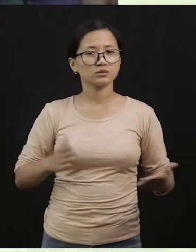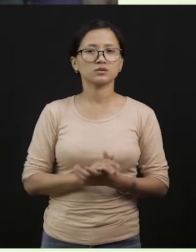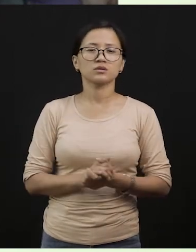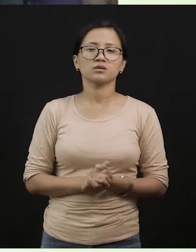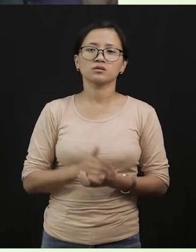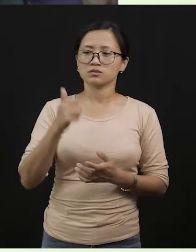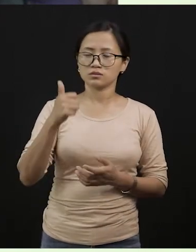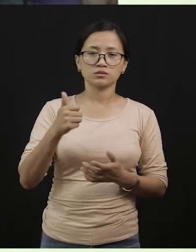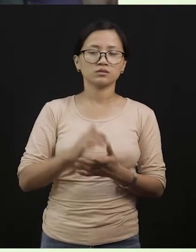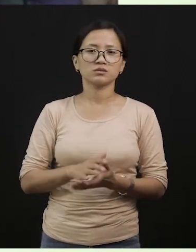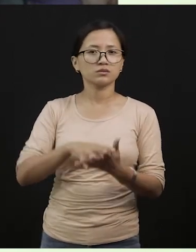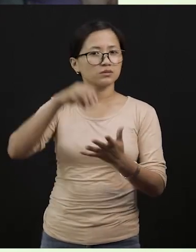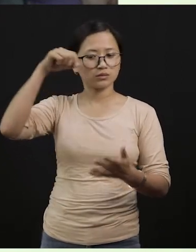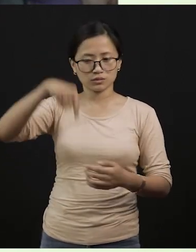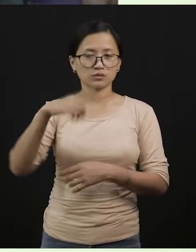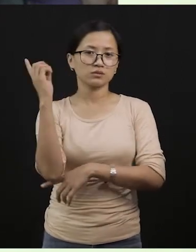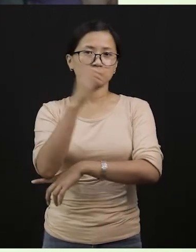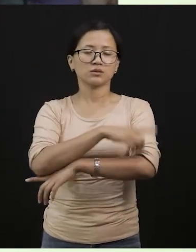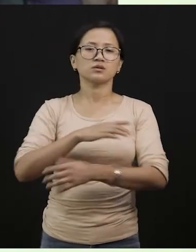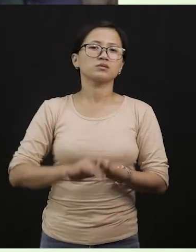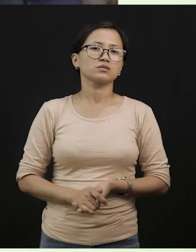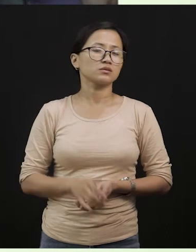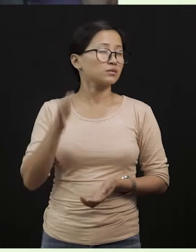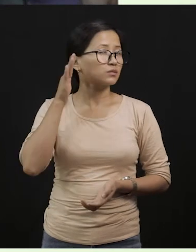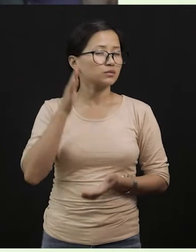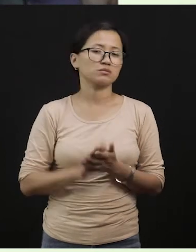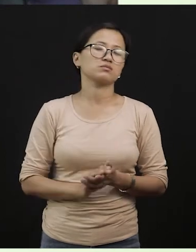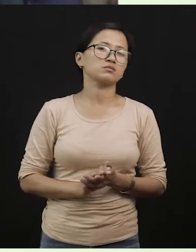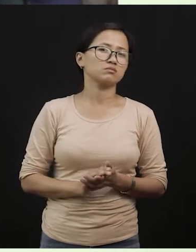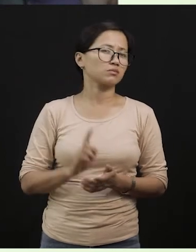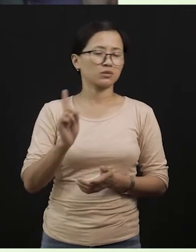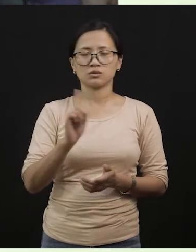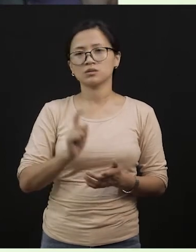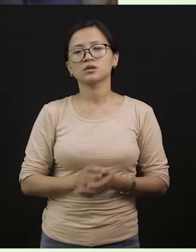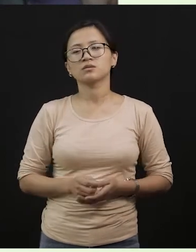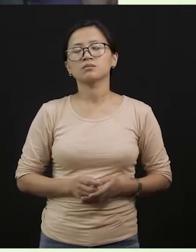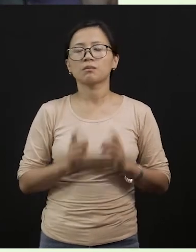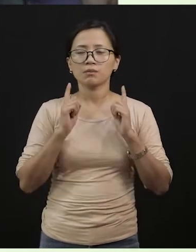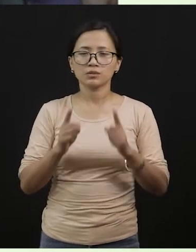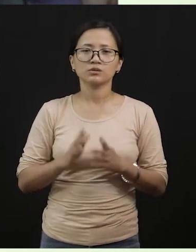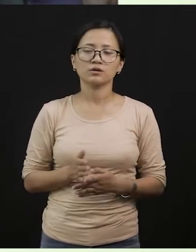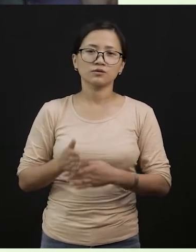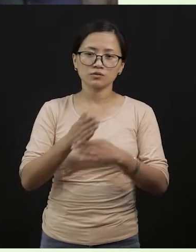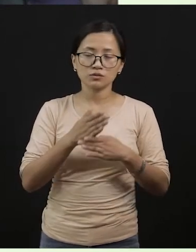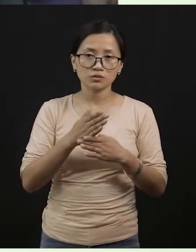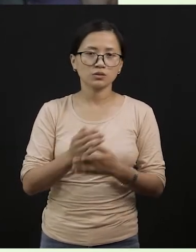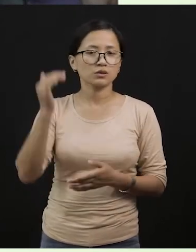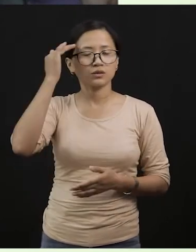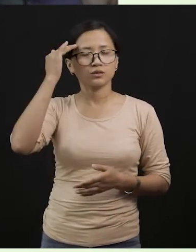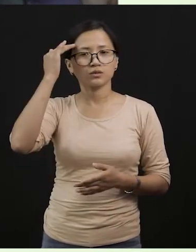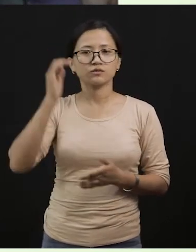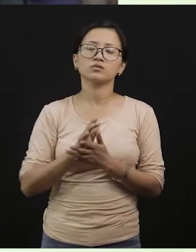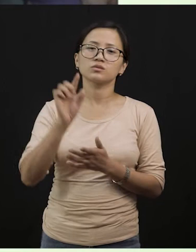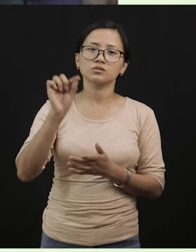we are learning today. It is not only listening. You should also do it, okay? Sometimes we study to pass the exam, but we forget